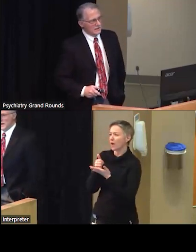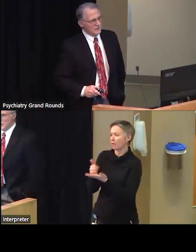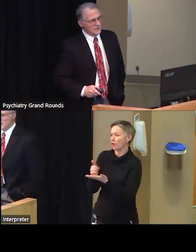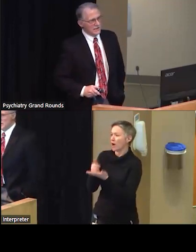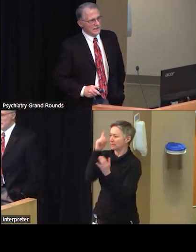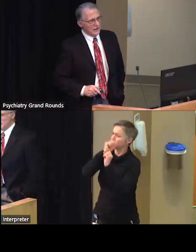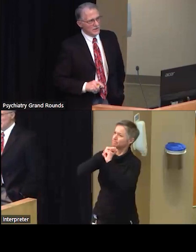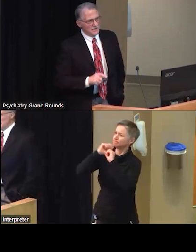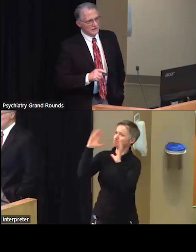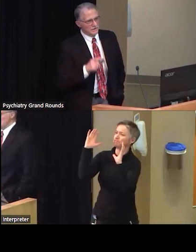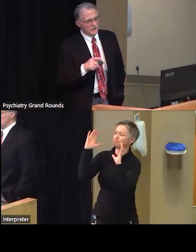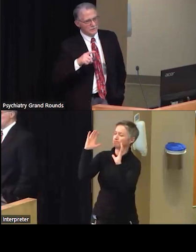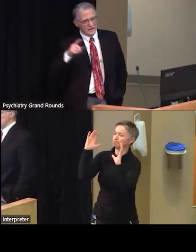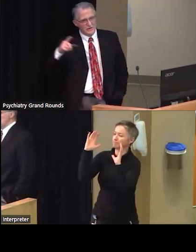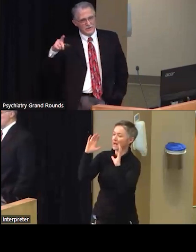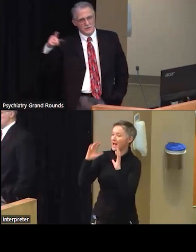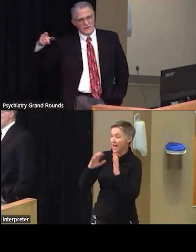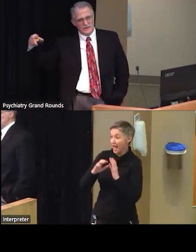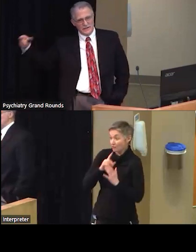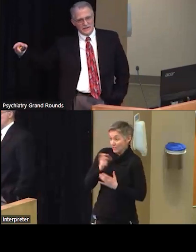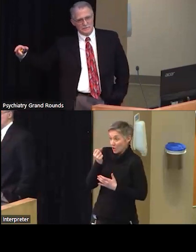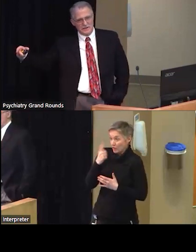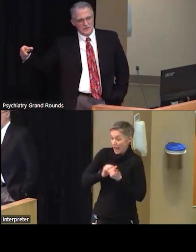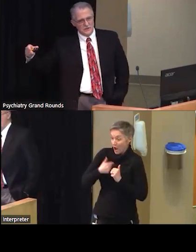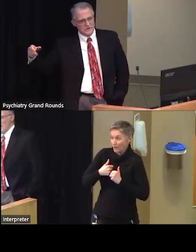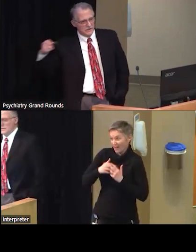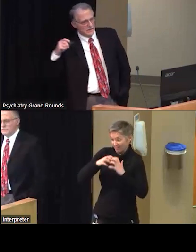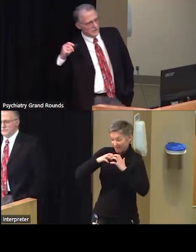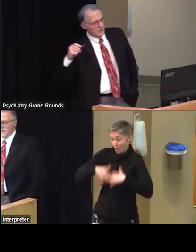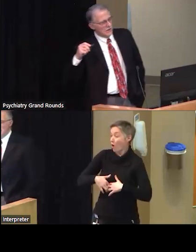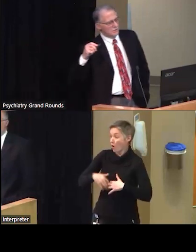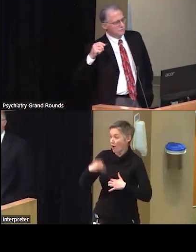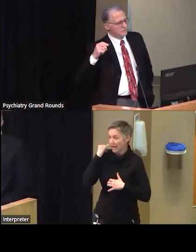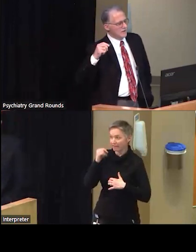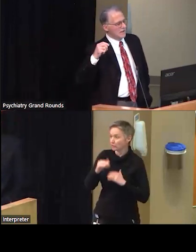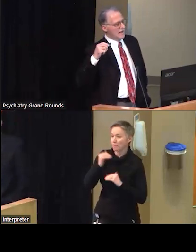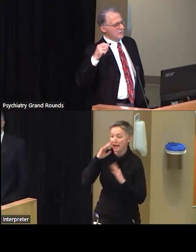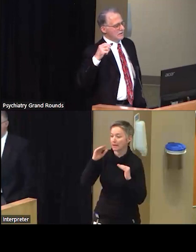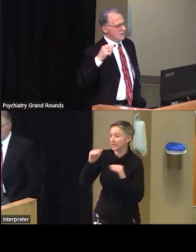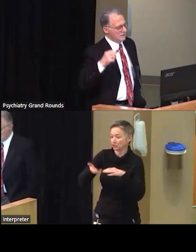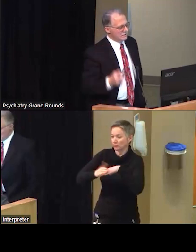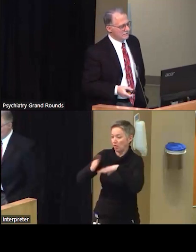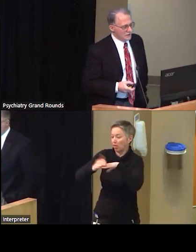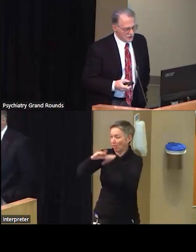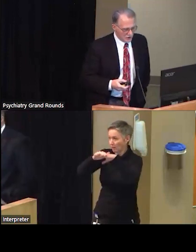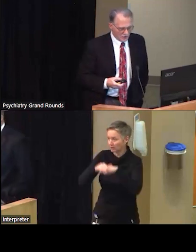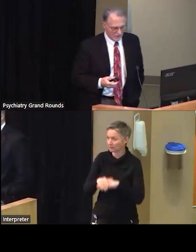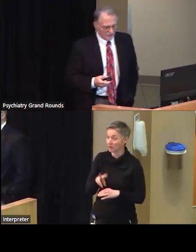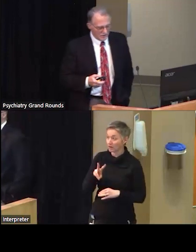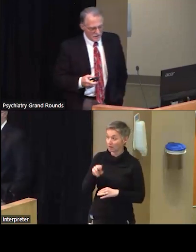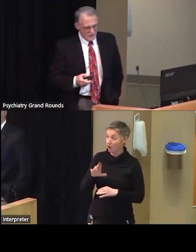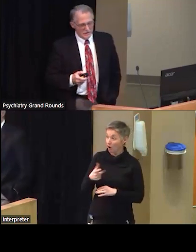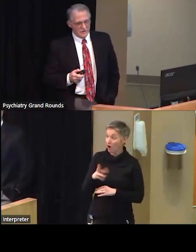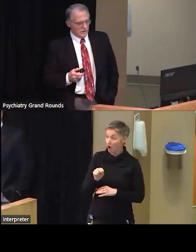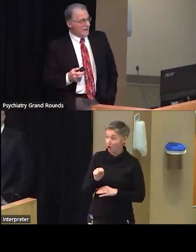to kind of understand how we start falling apart when too many expectations happened. Vaughn used to talk